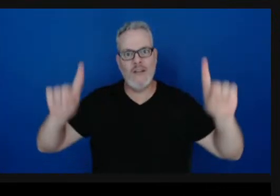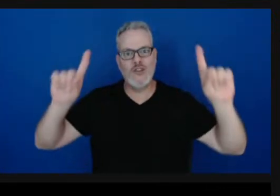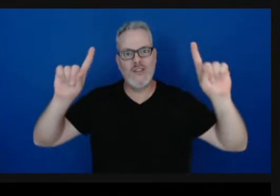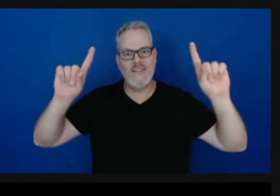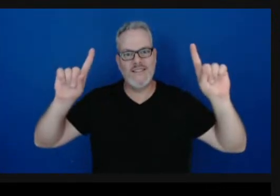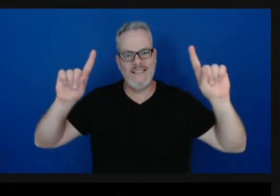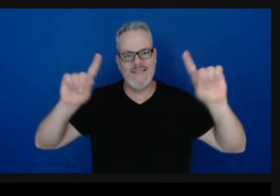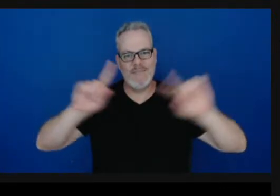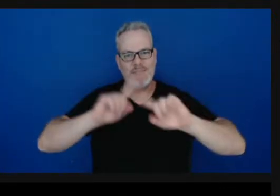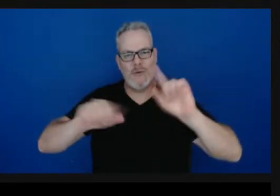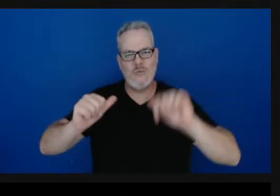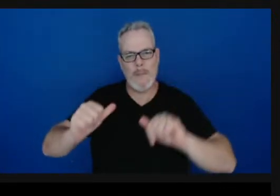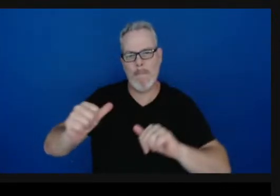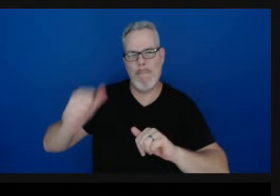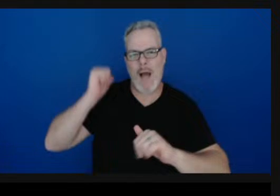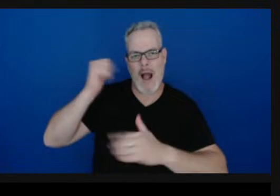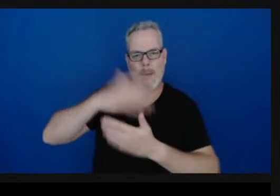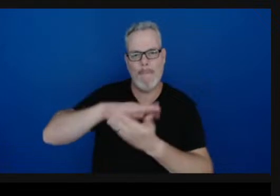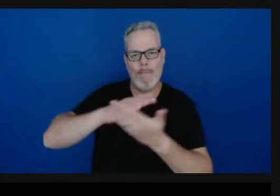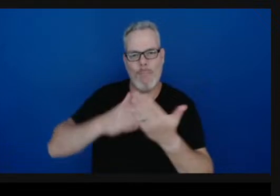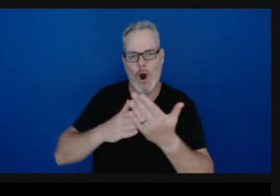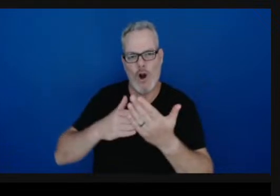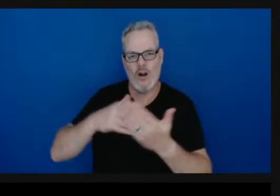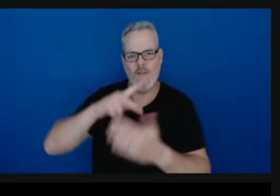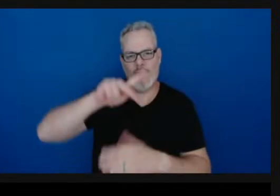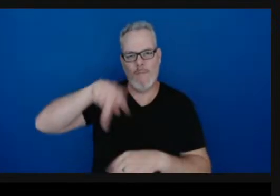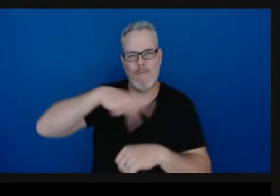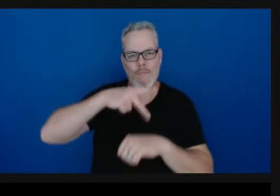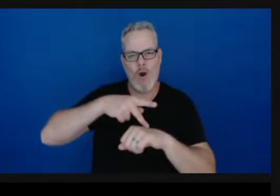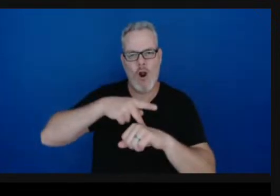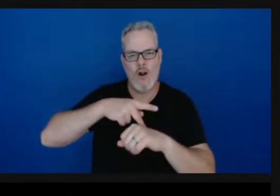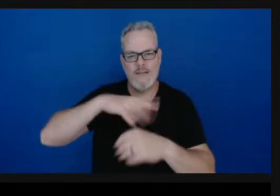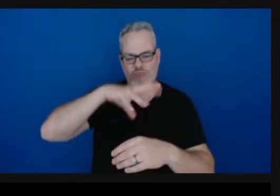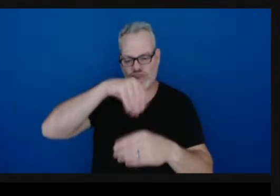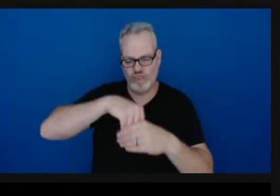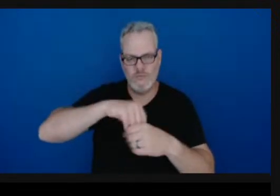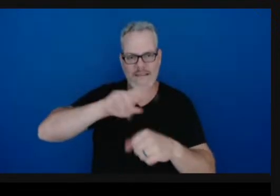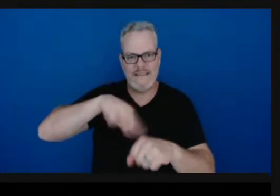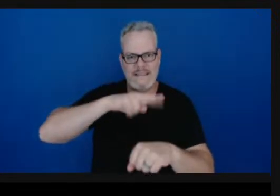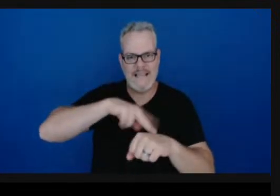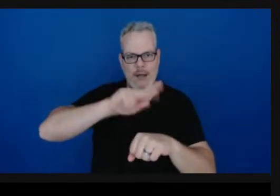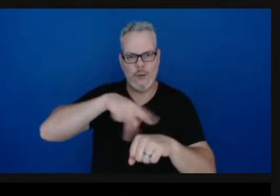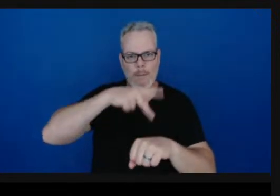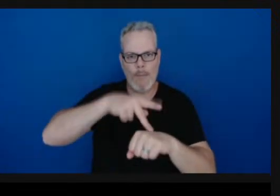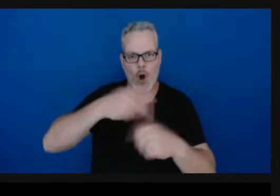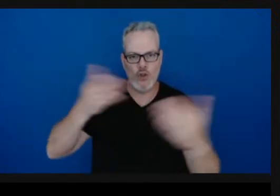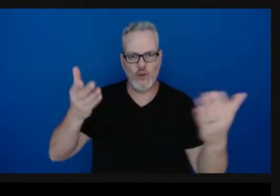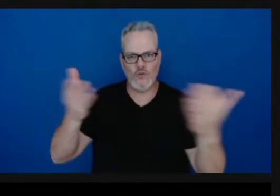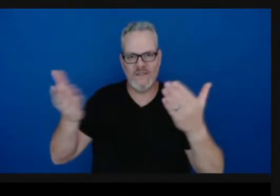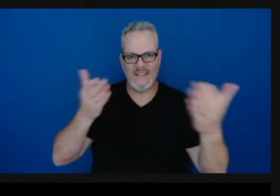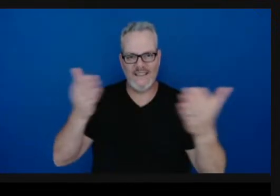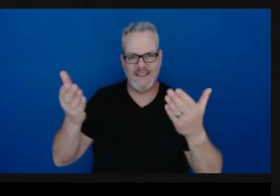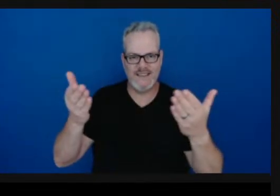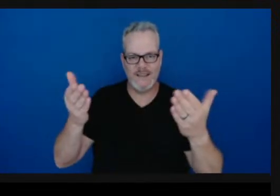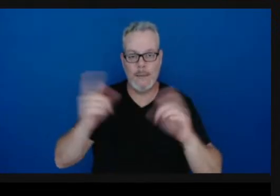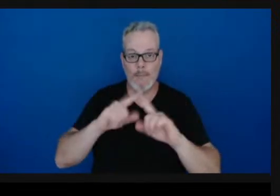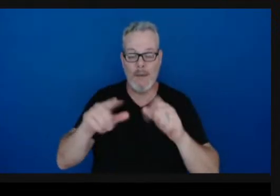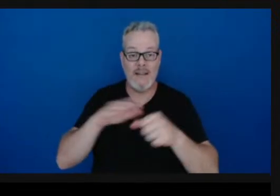part of the park, right? Yeah. So, and they're dealing with just the National Park Service. They're probably not having to deal with the county